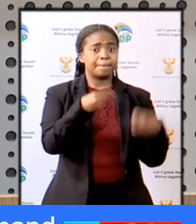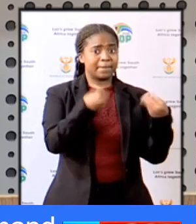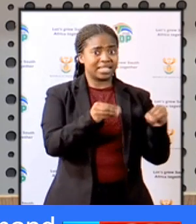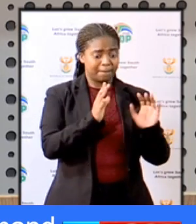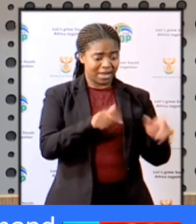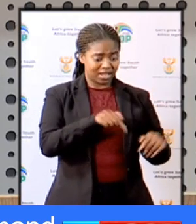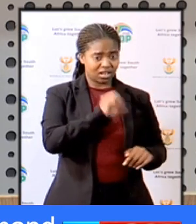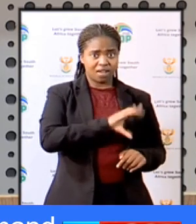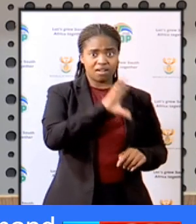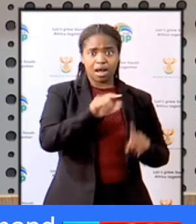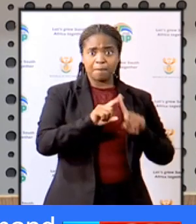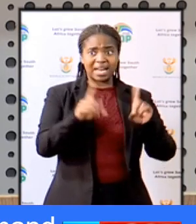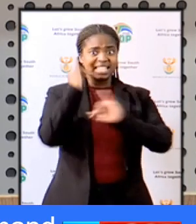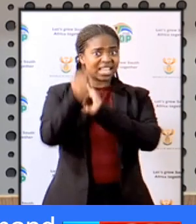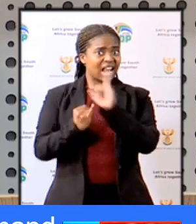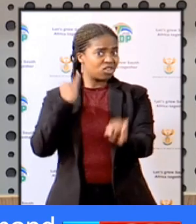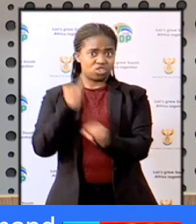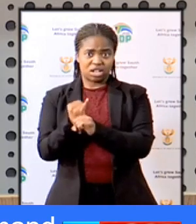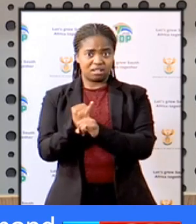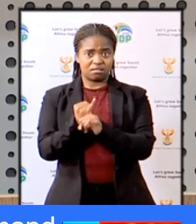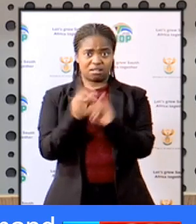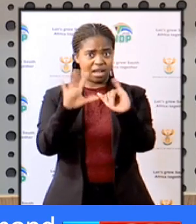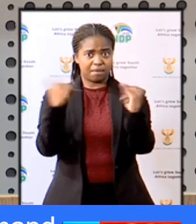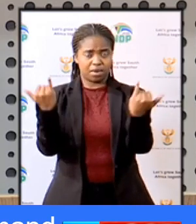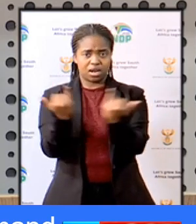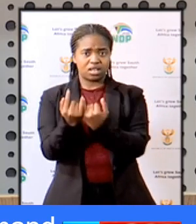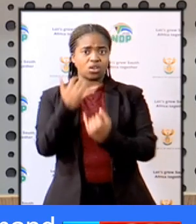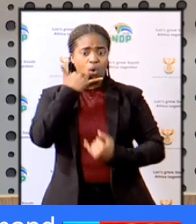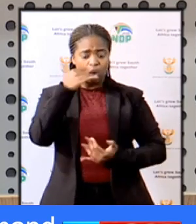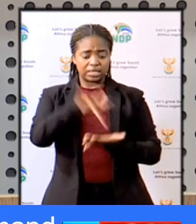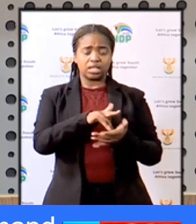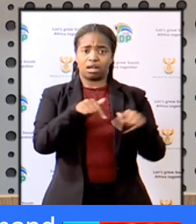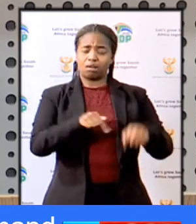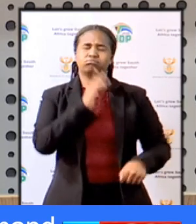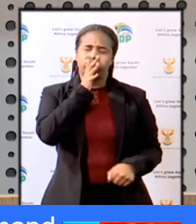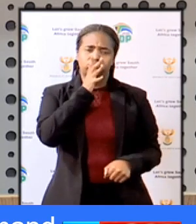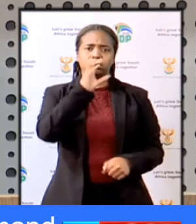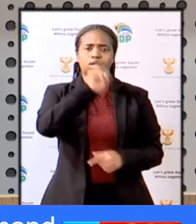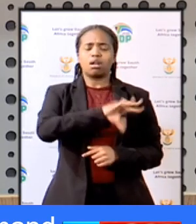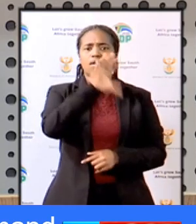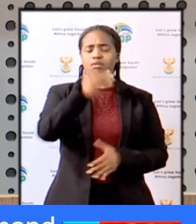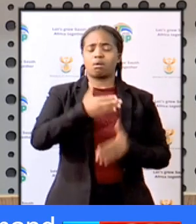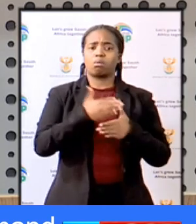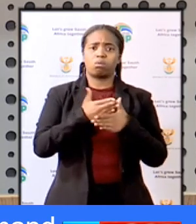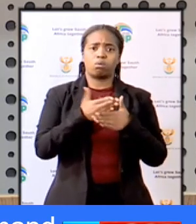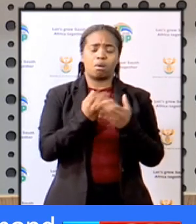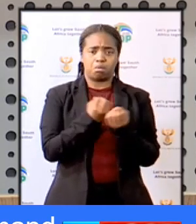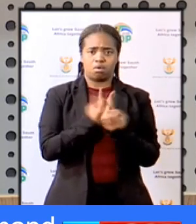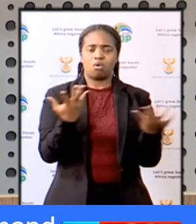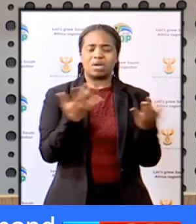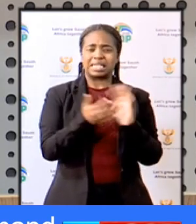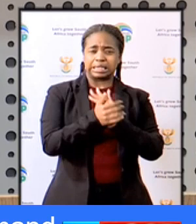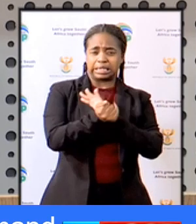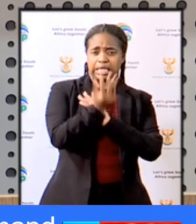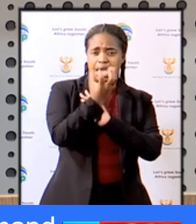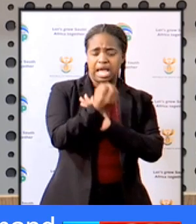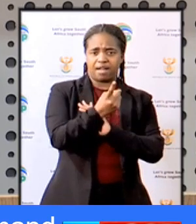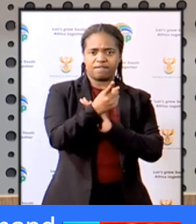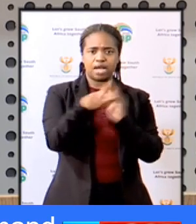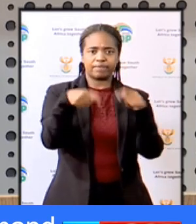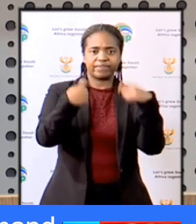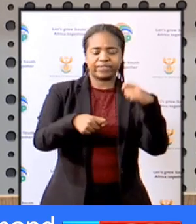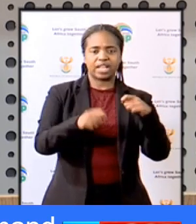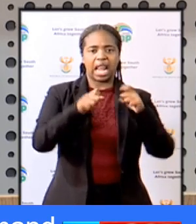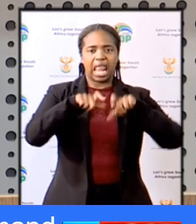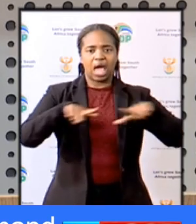businesses locally, but in fact for global companies who see South African workers are skilled, they are flexible